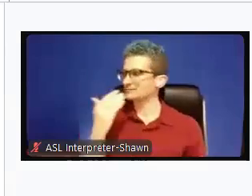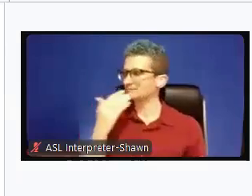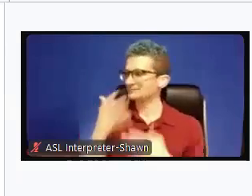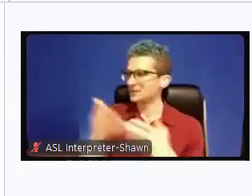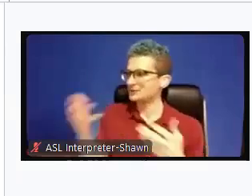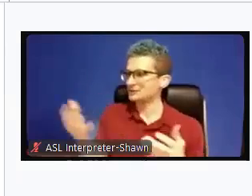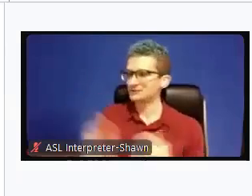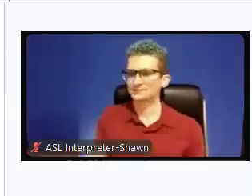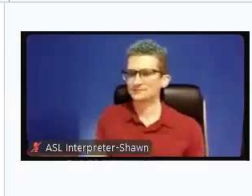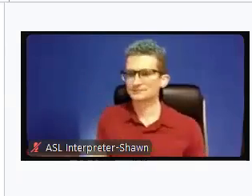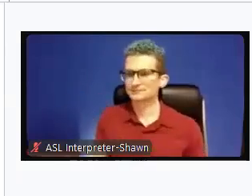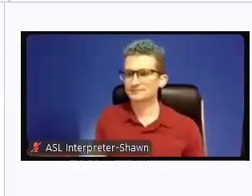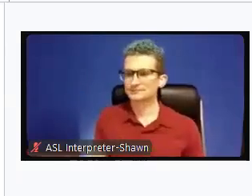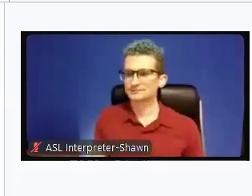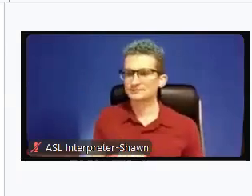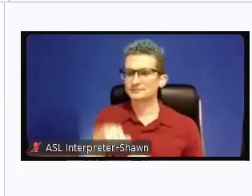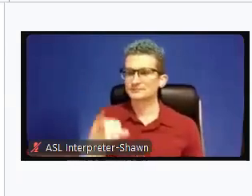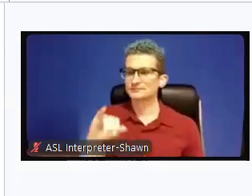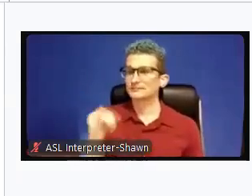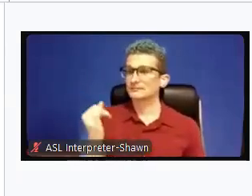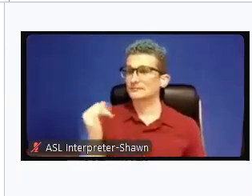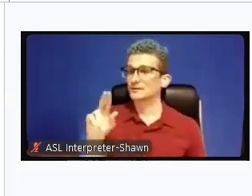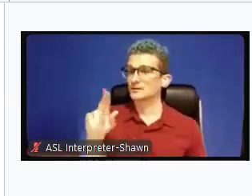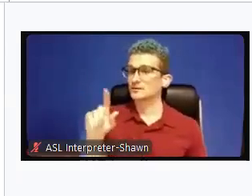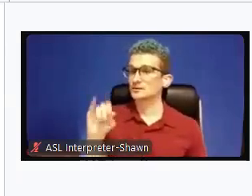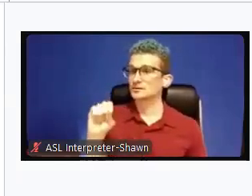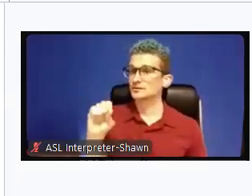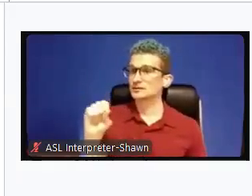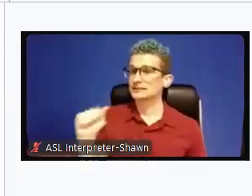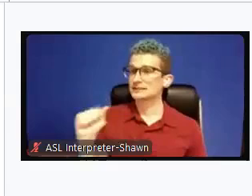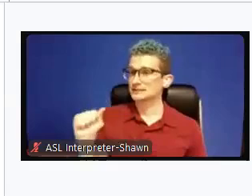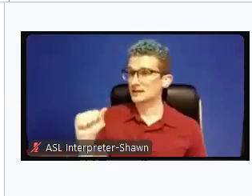Do you have Julissa? Yes. Okay.